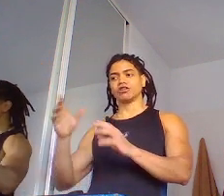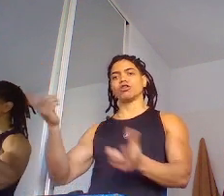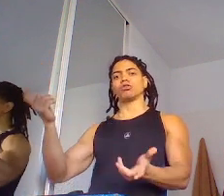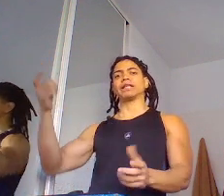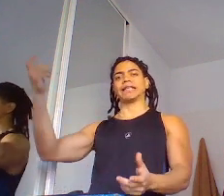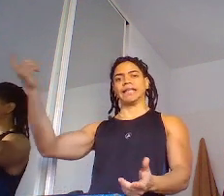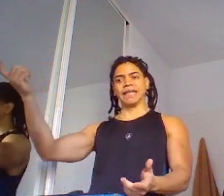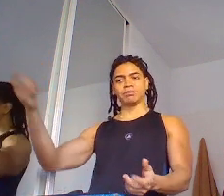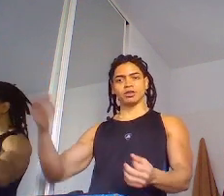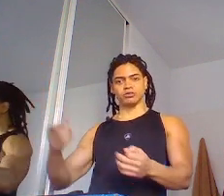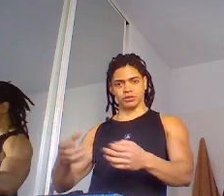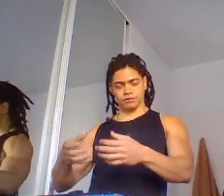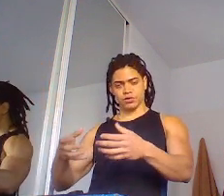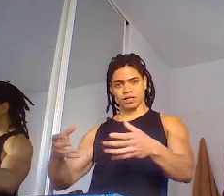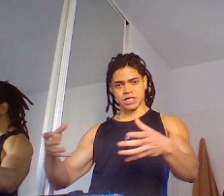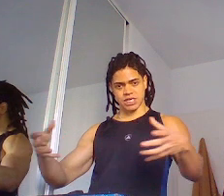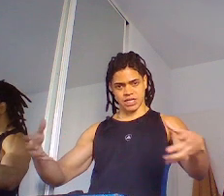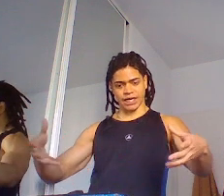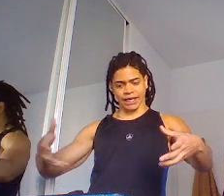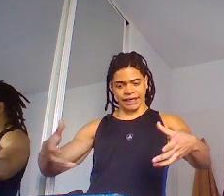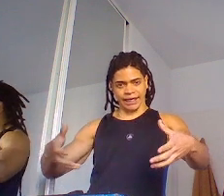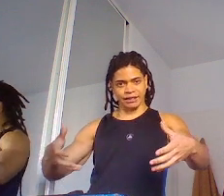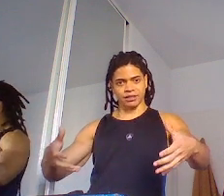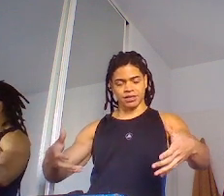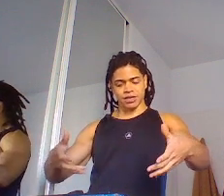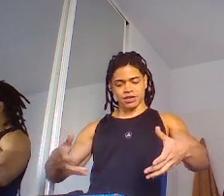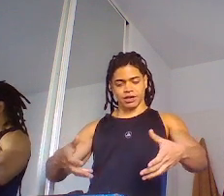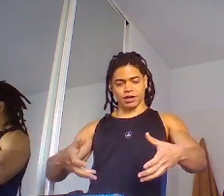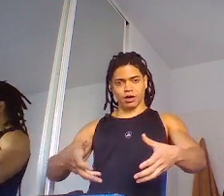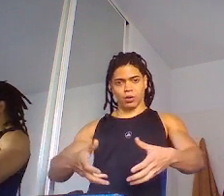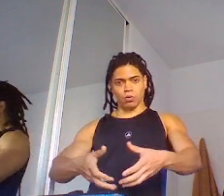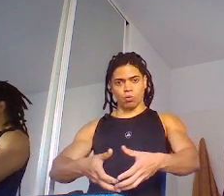And they call that net because if you can think a net,